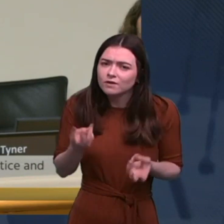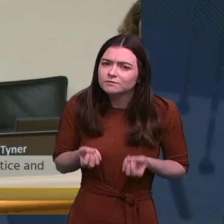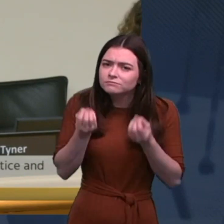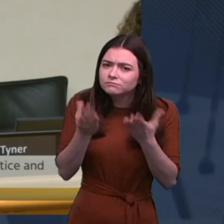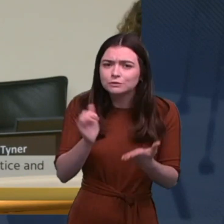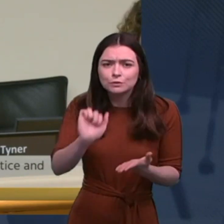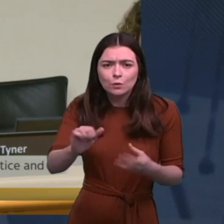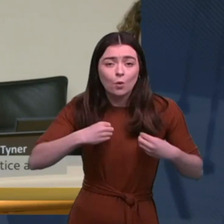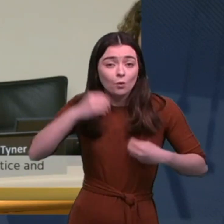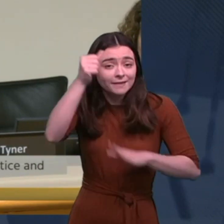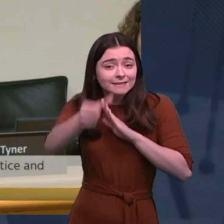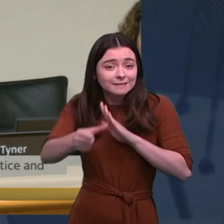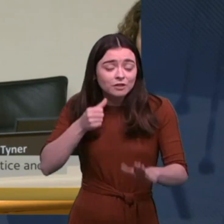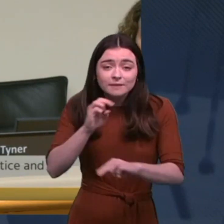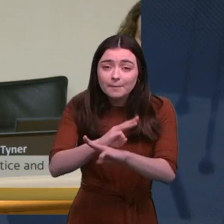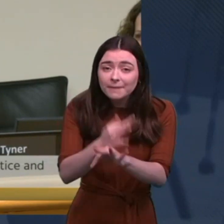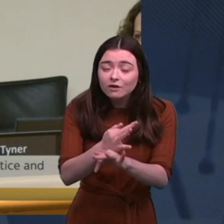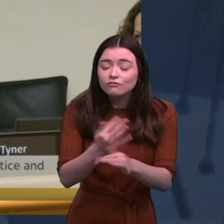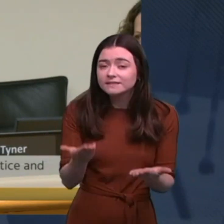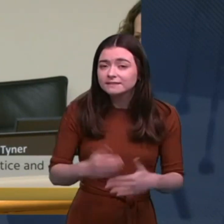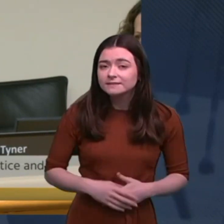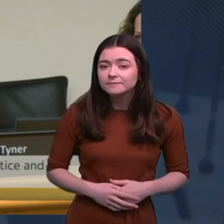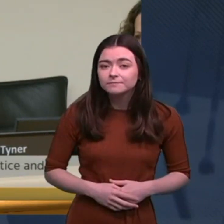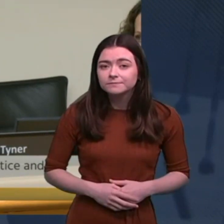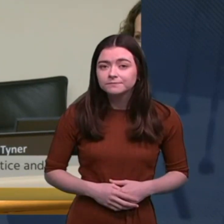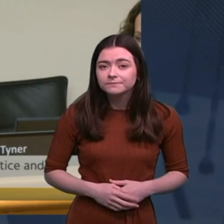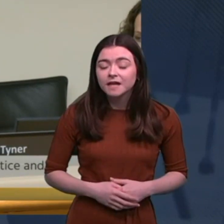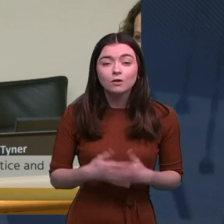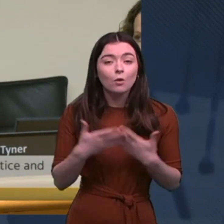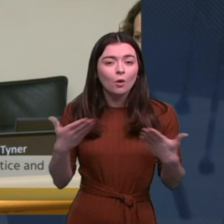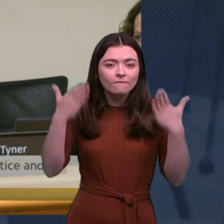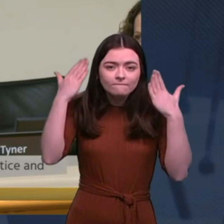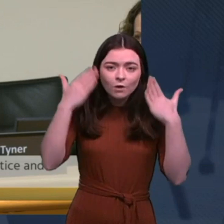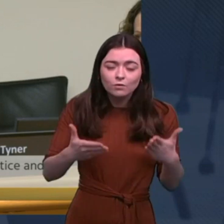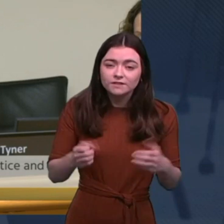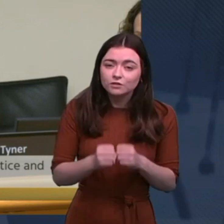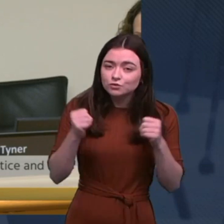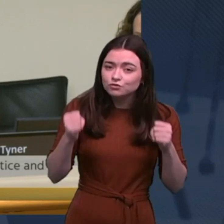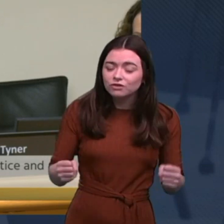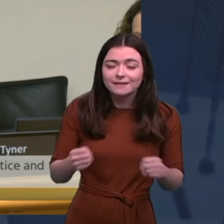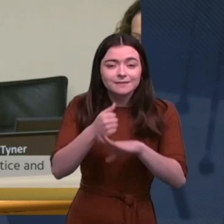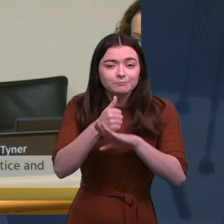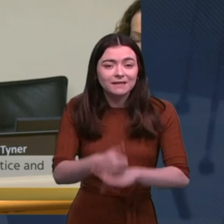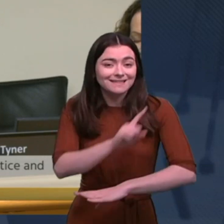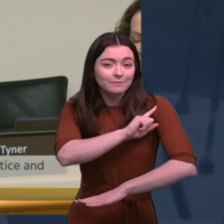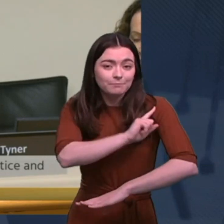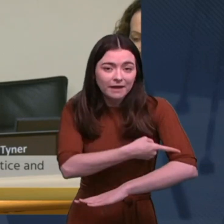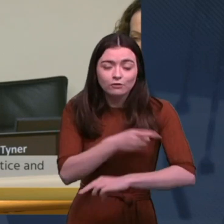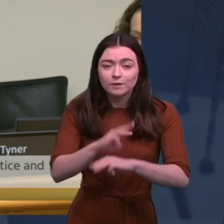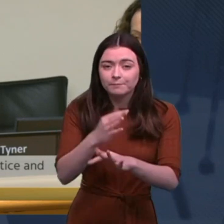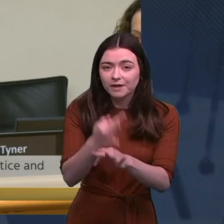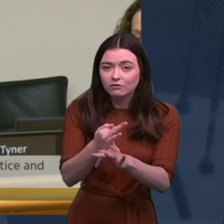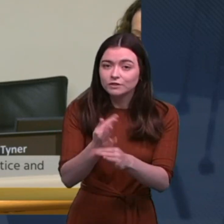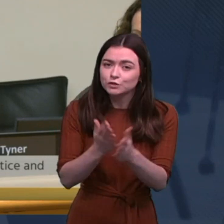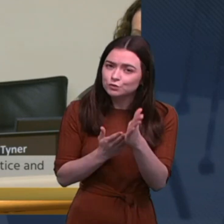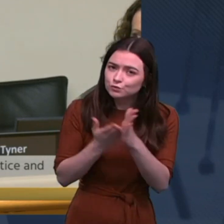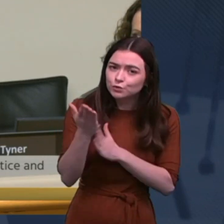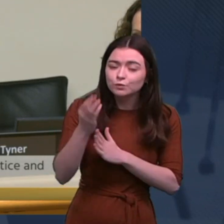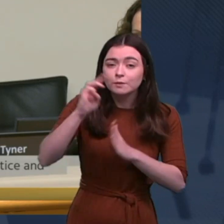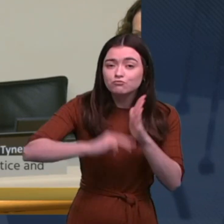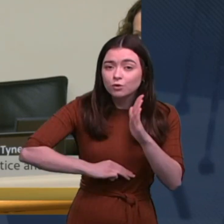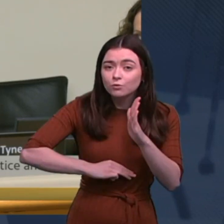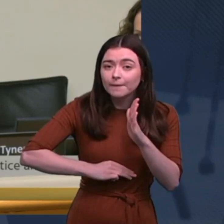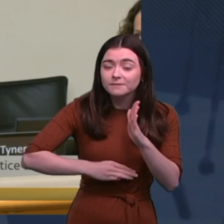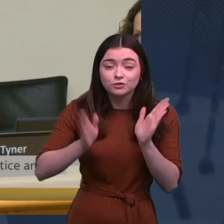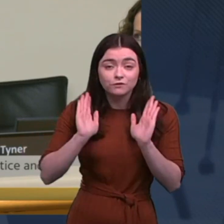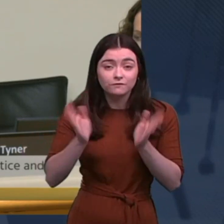experience as parents and about the whole focus on strengths-based and empowering parents through the programmes that you